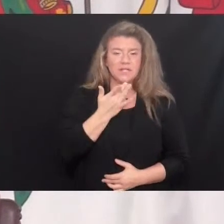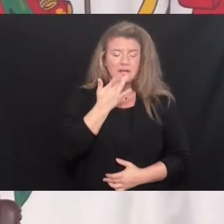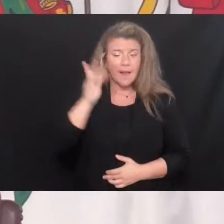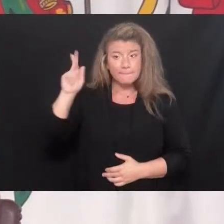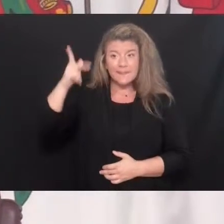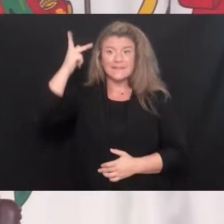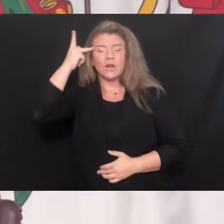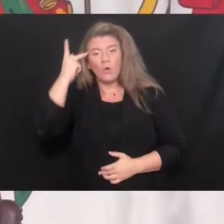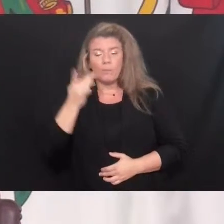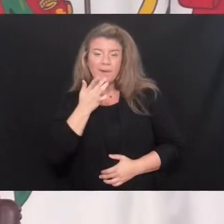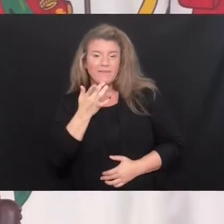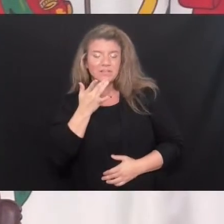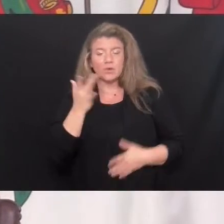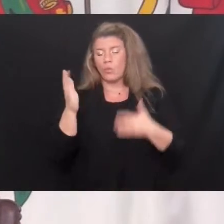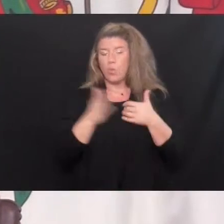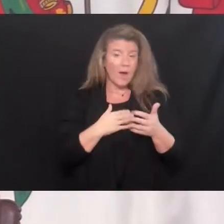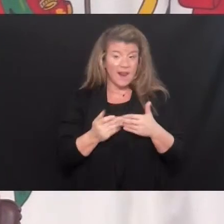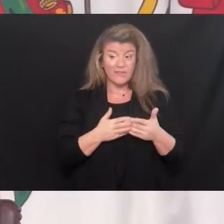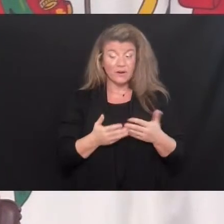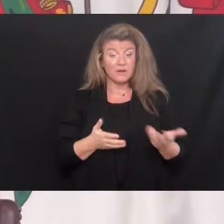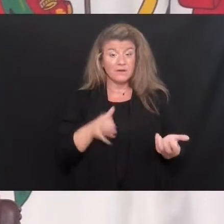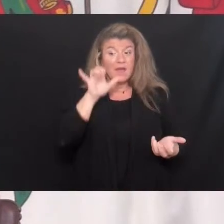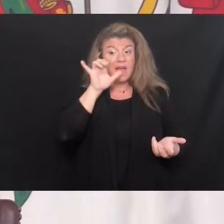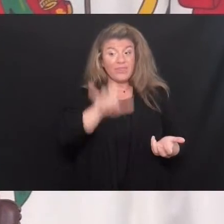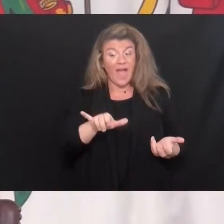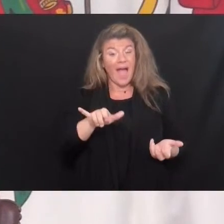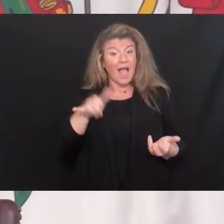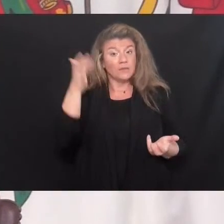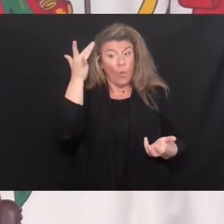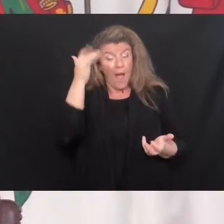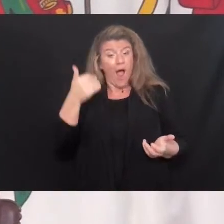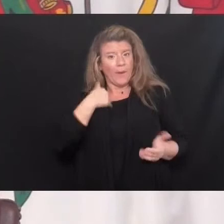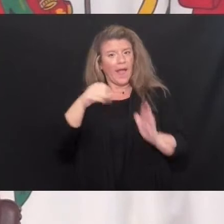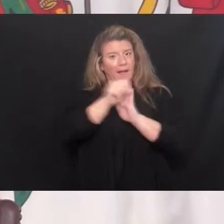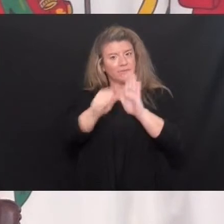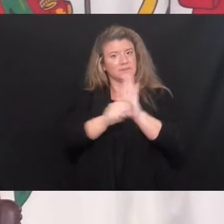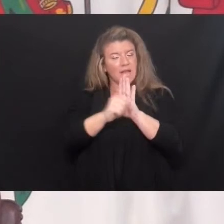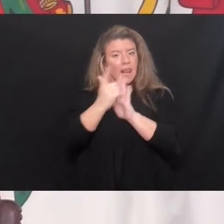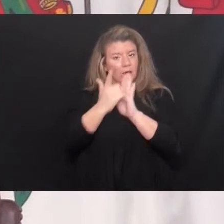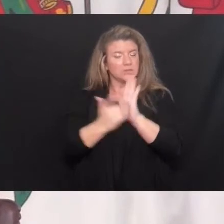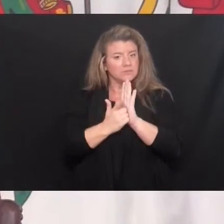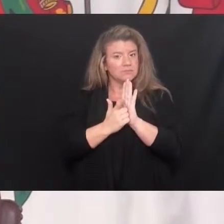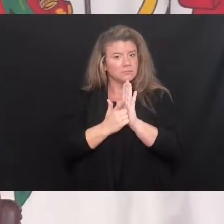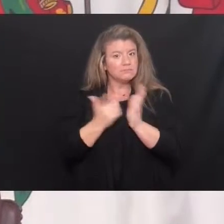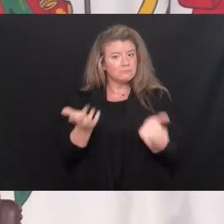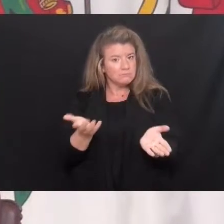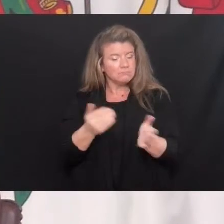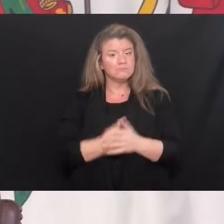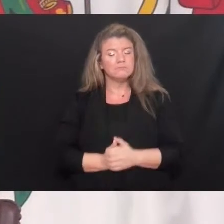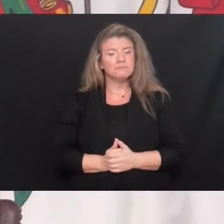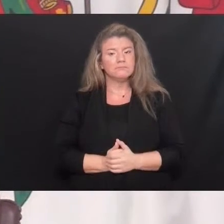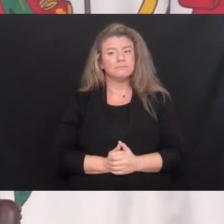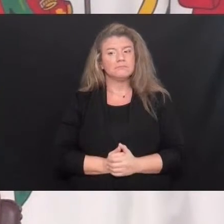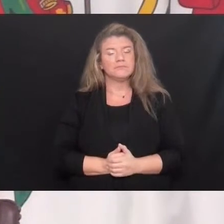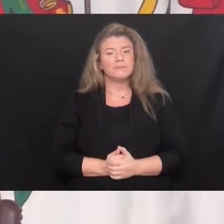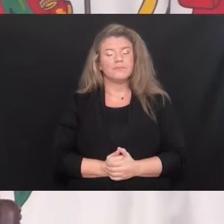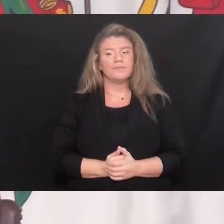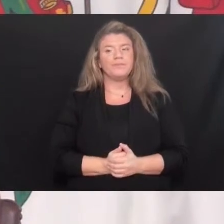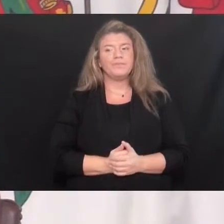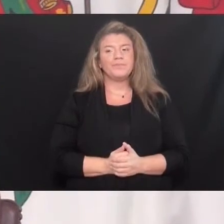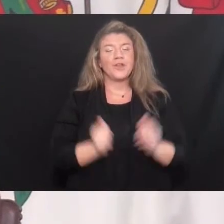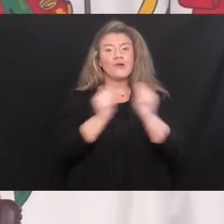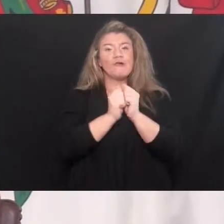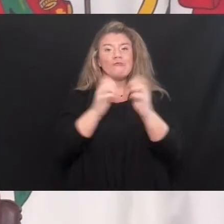political preference or whatever. That's what we have state laws for and everything. Well, without